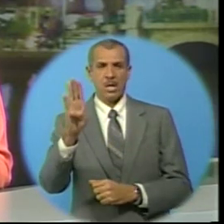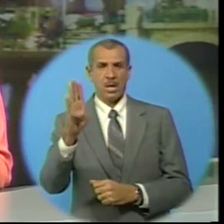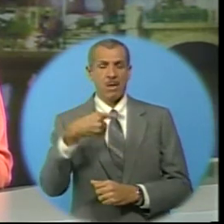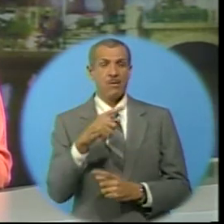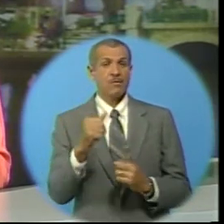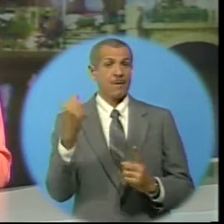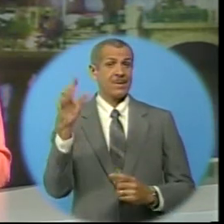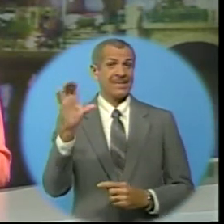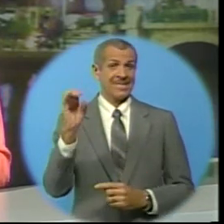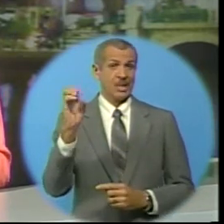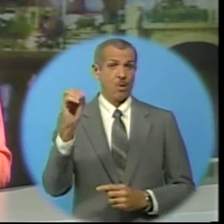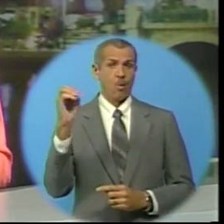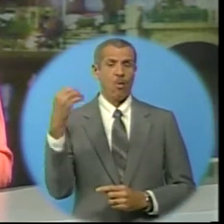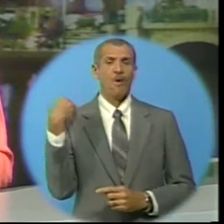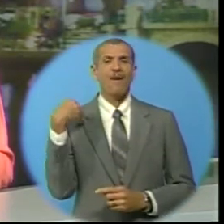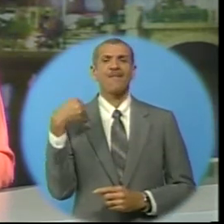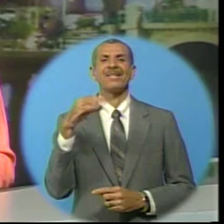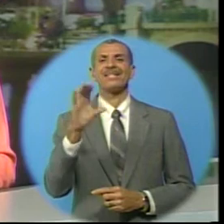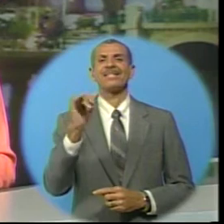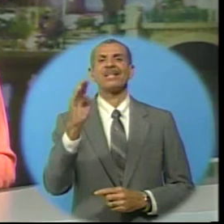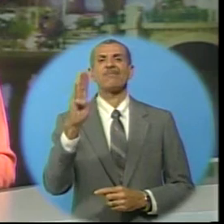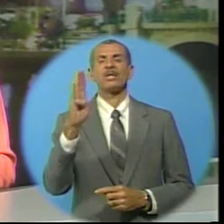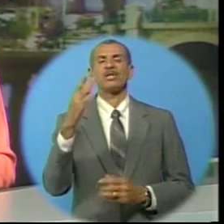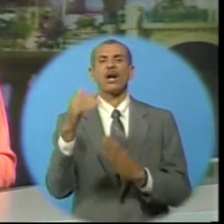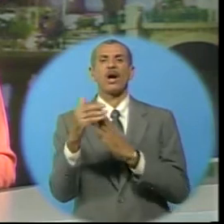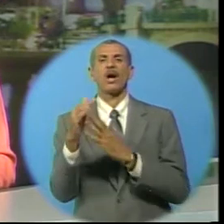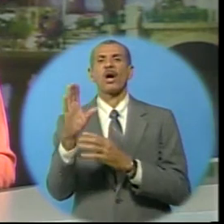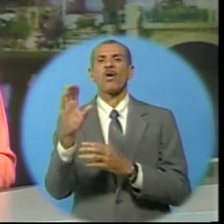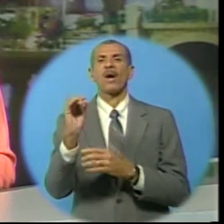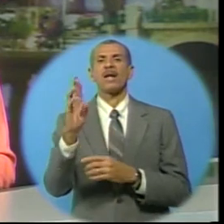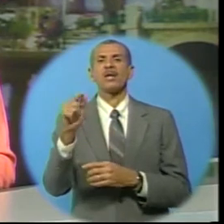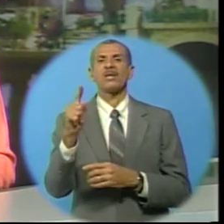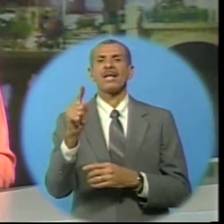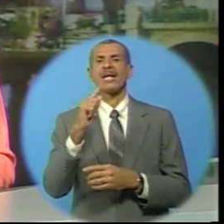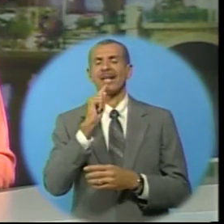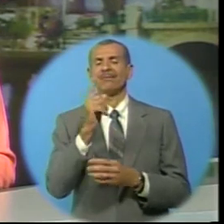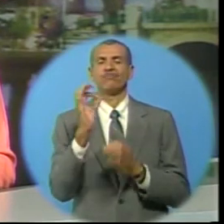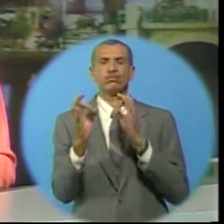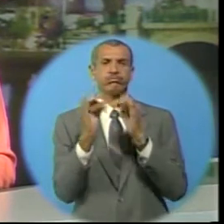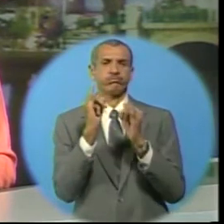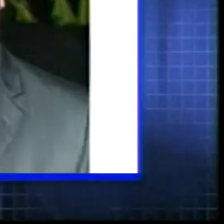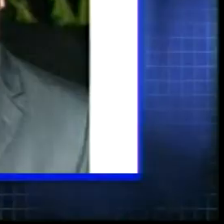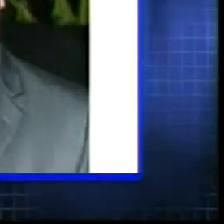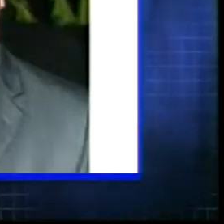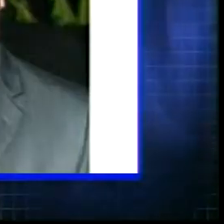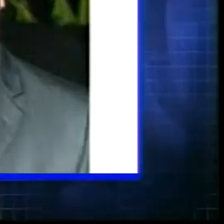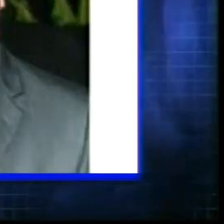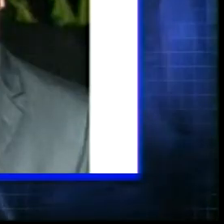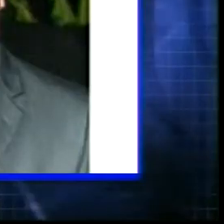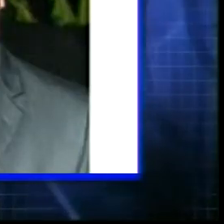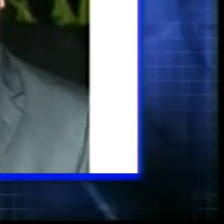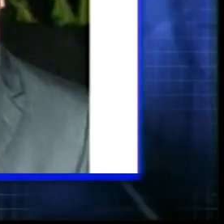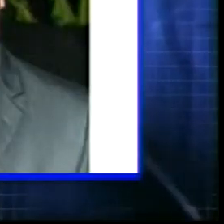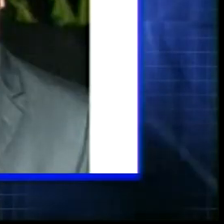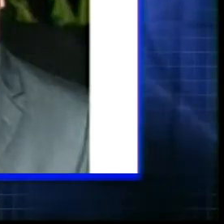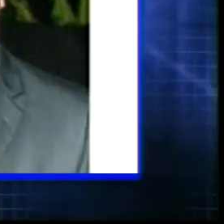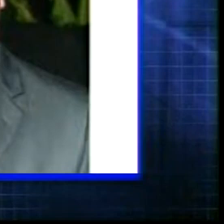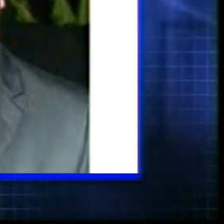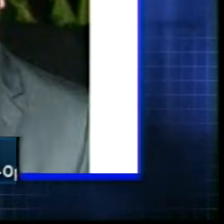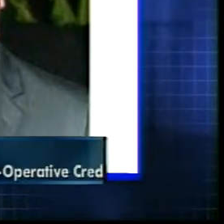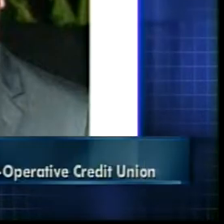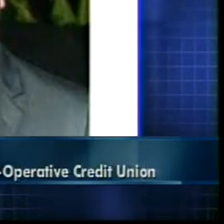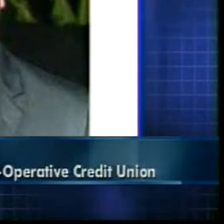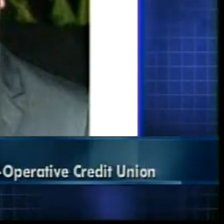Chief Executive Officer of the City of Bridgetown Cooperative Credit Union in a press statement. The fact of the matter is that we occasionally enter